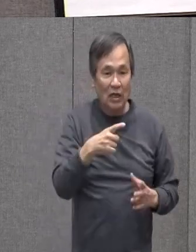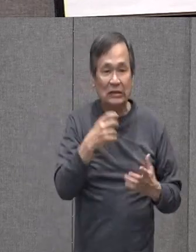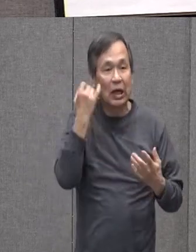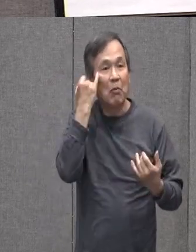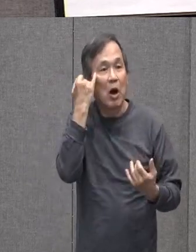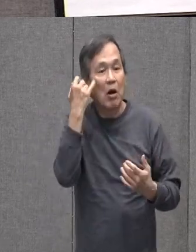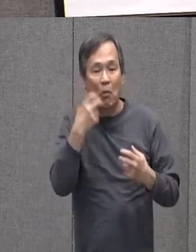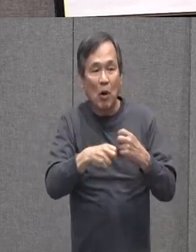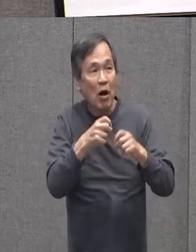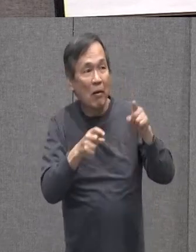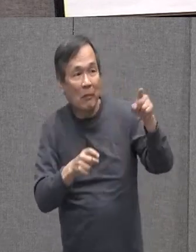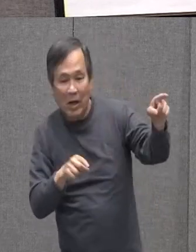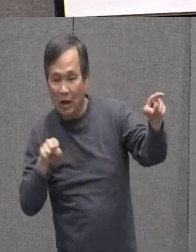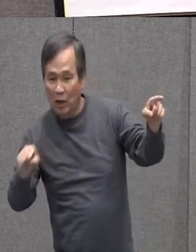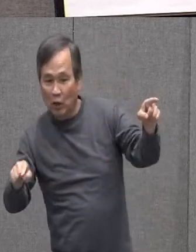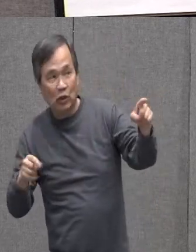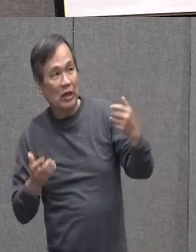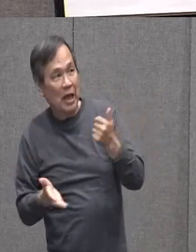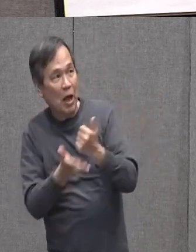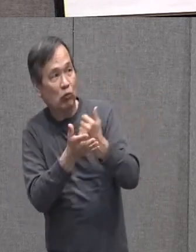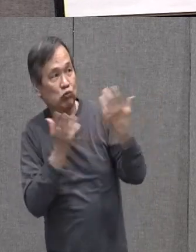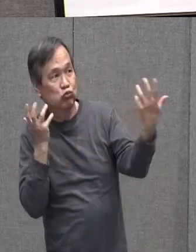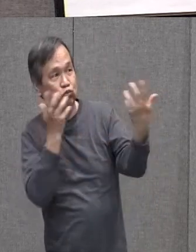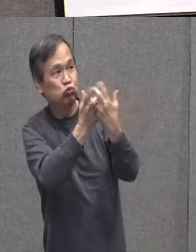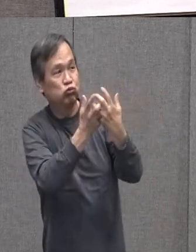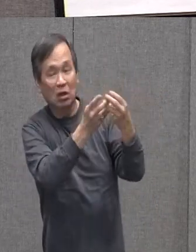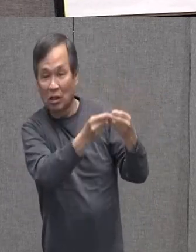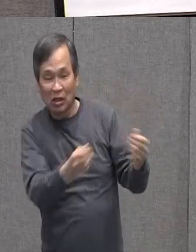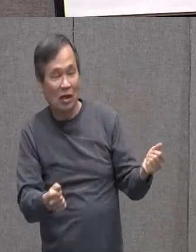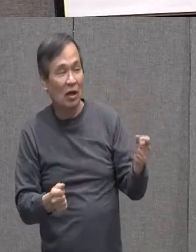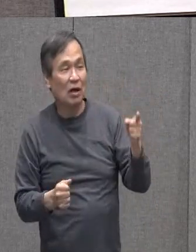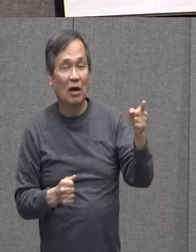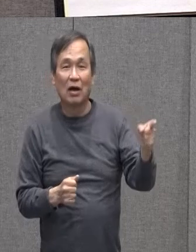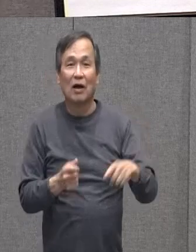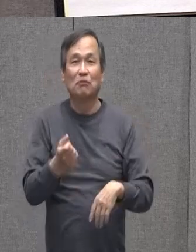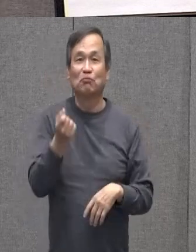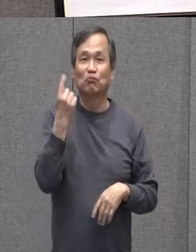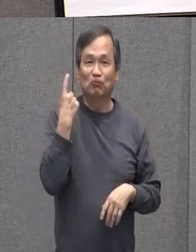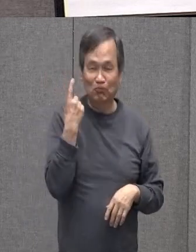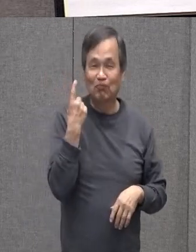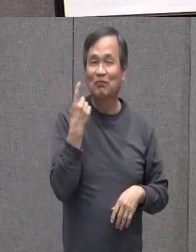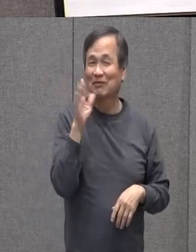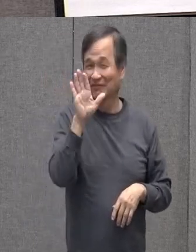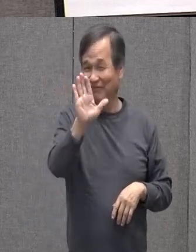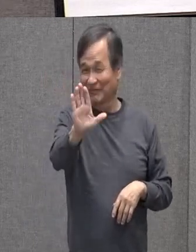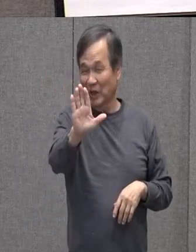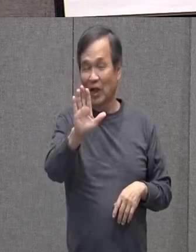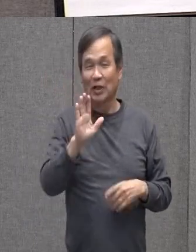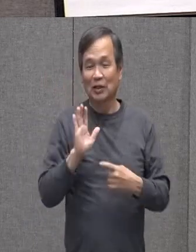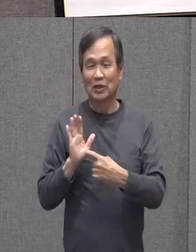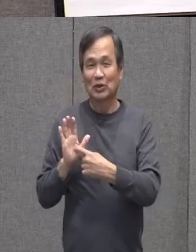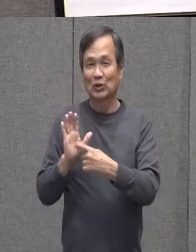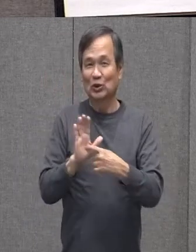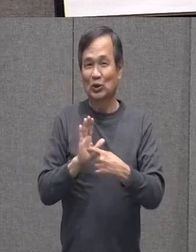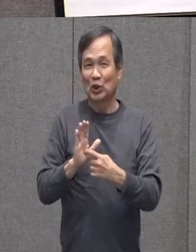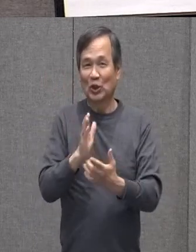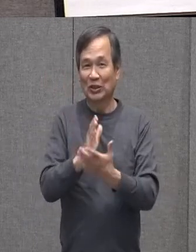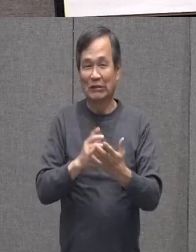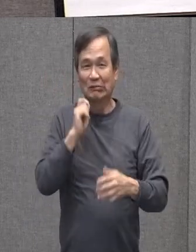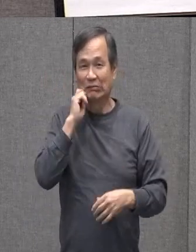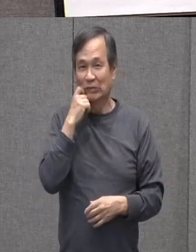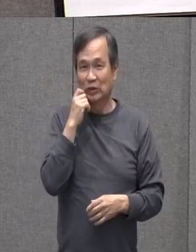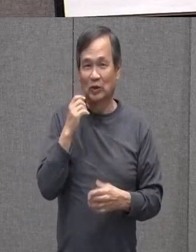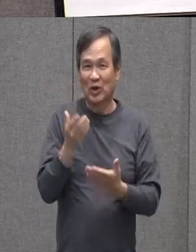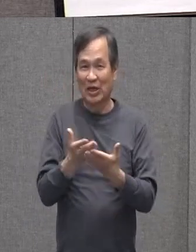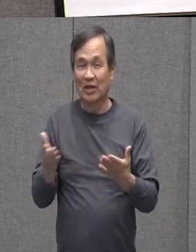might be helping solve. Perfect. So friends at home, before we get to see the cool stuff that Mr. Abeda brought, what